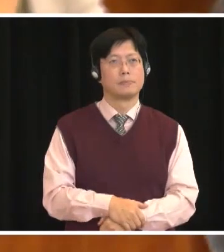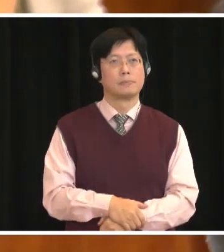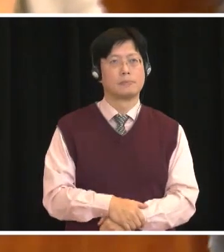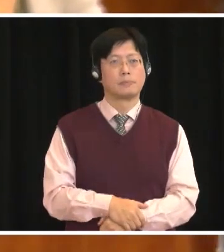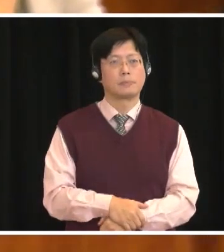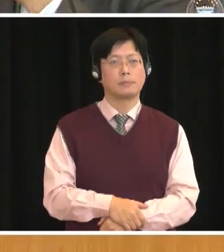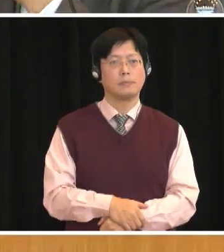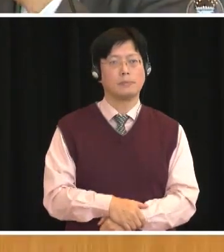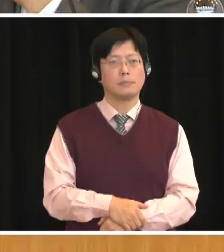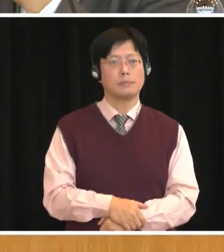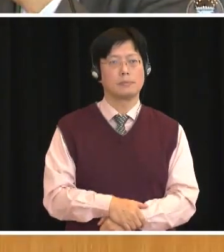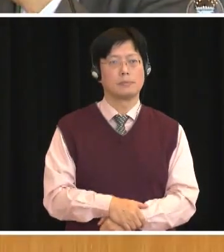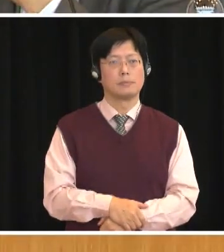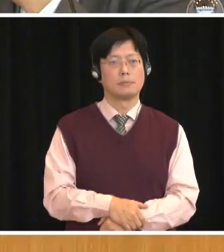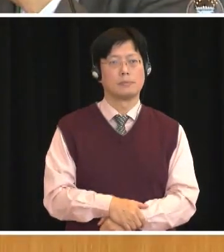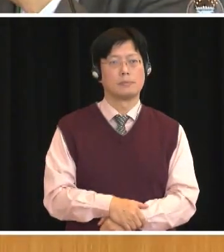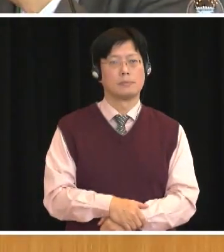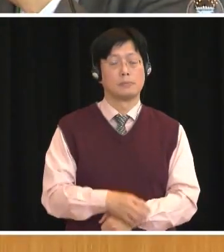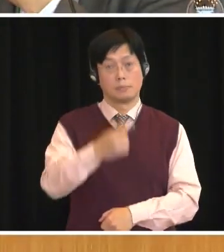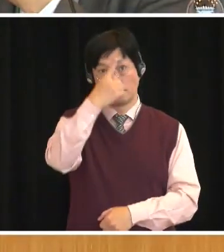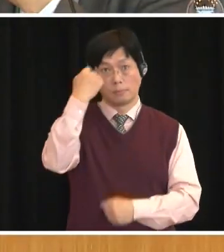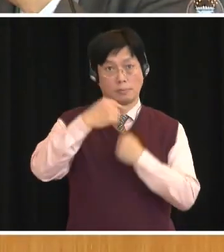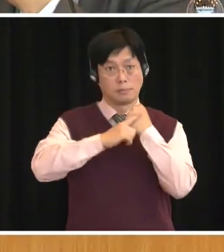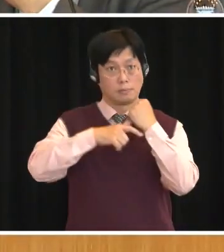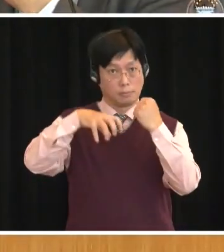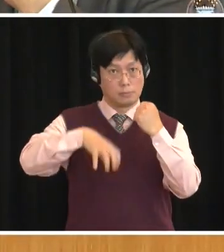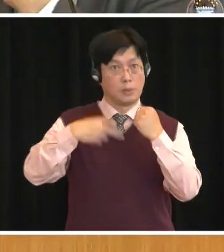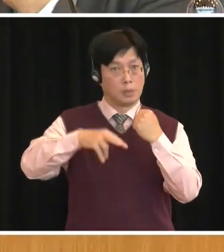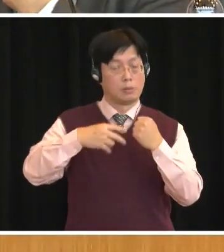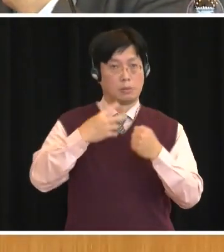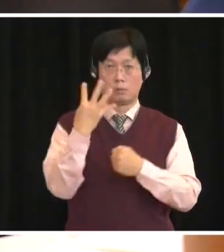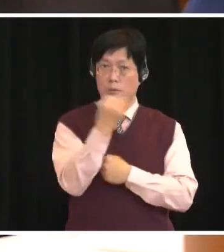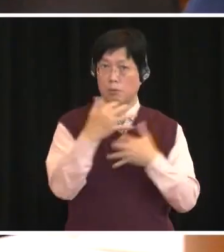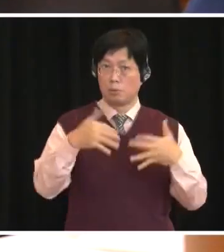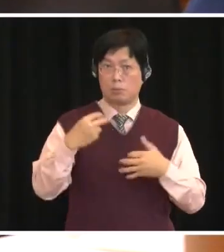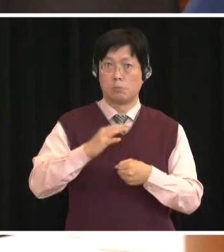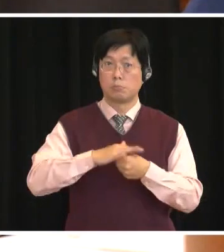and to mediate such matters. Thank you.